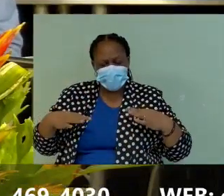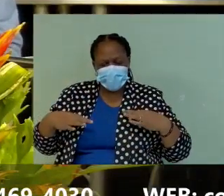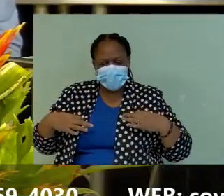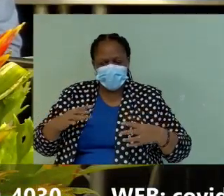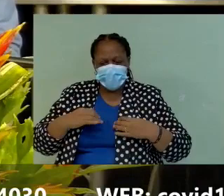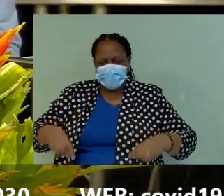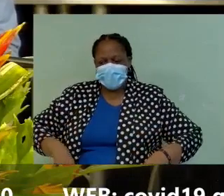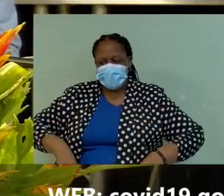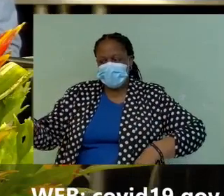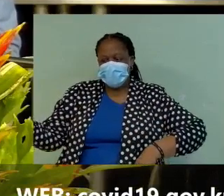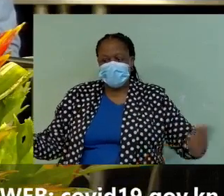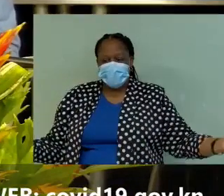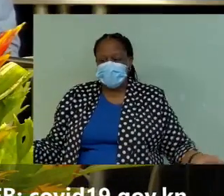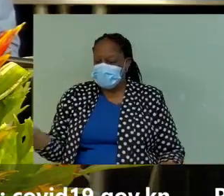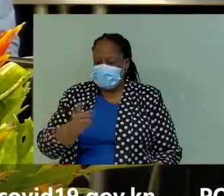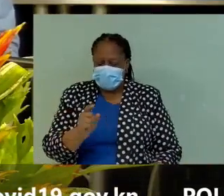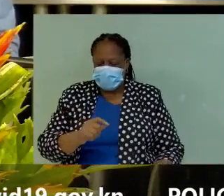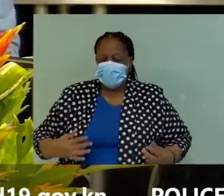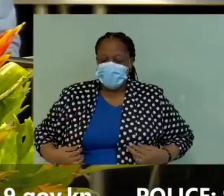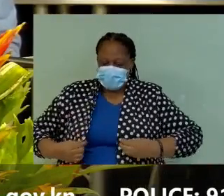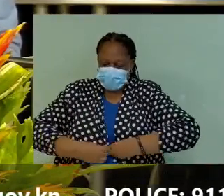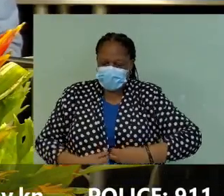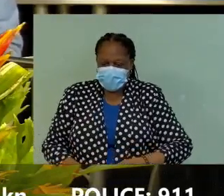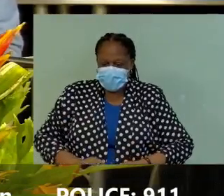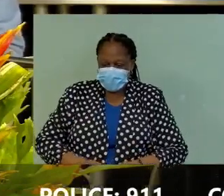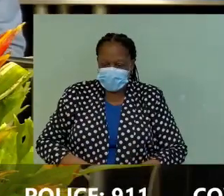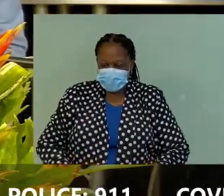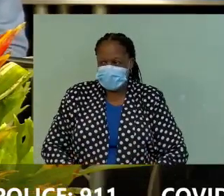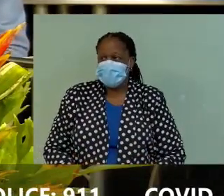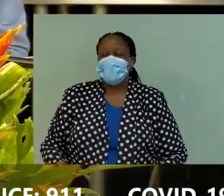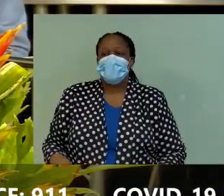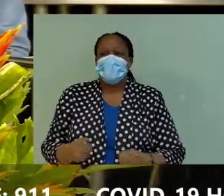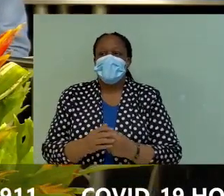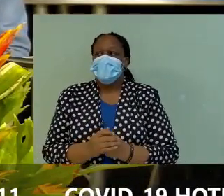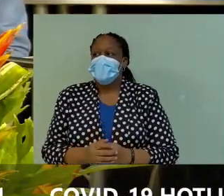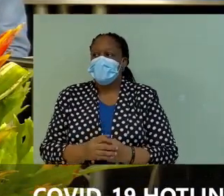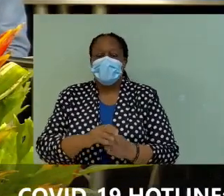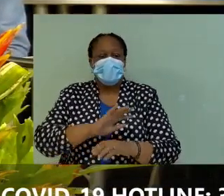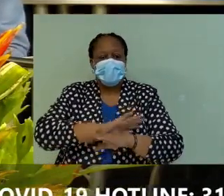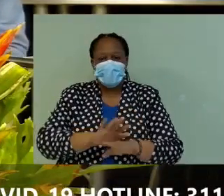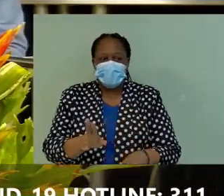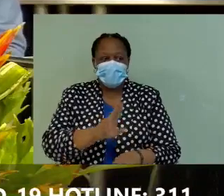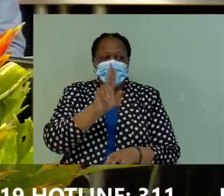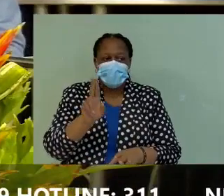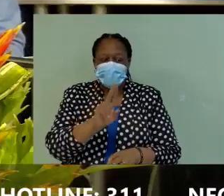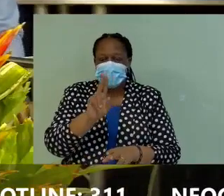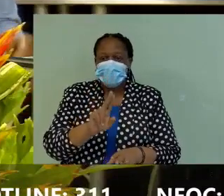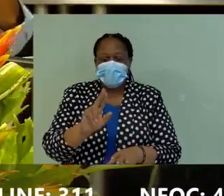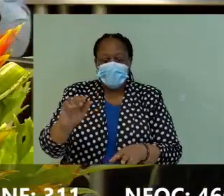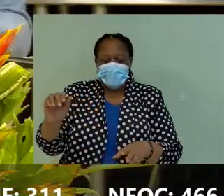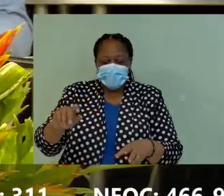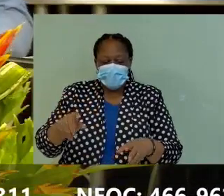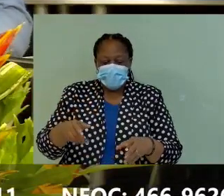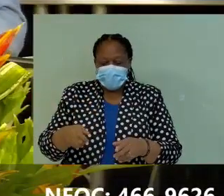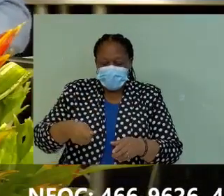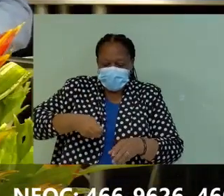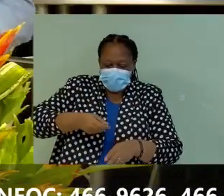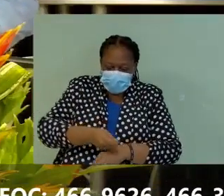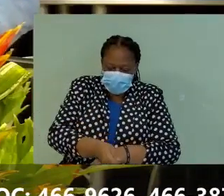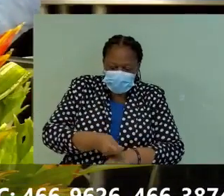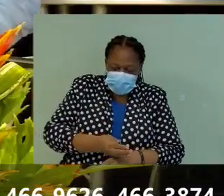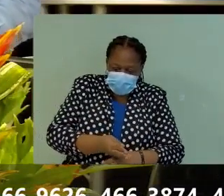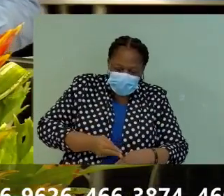clothing. This can be a hazard. Avoid the use of tools of other workers. If you have